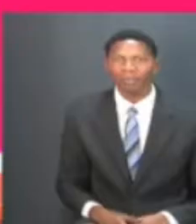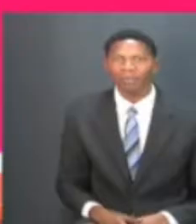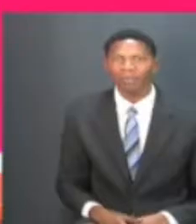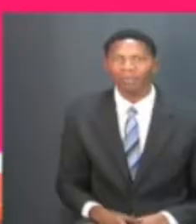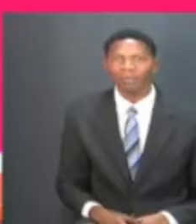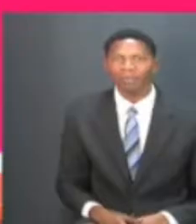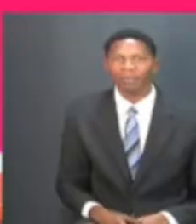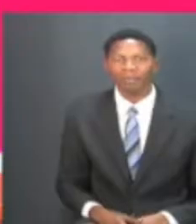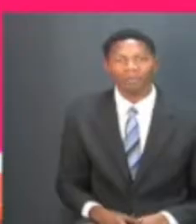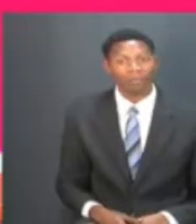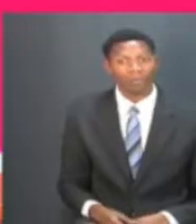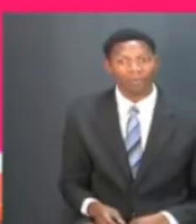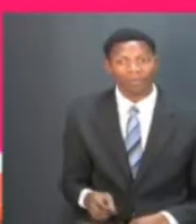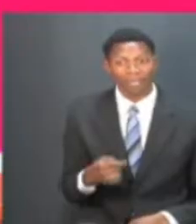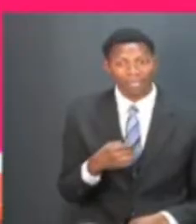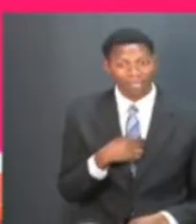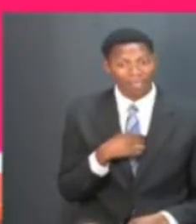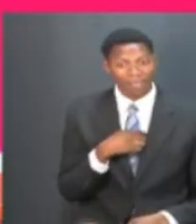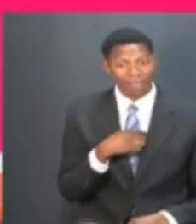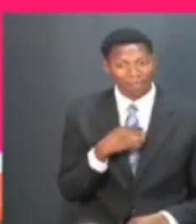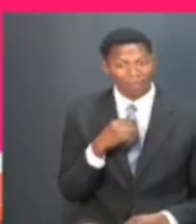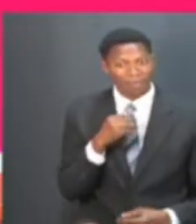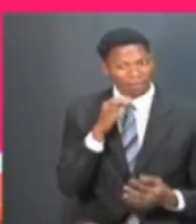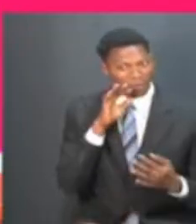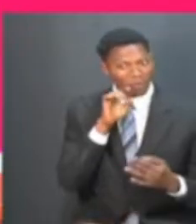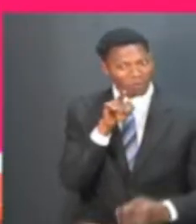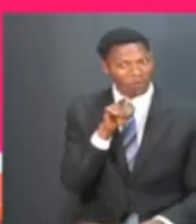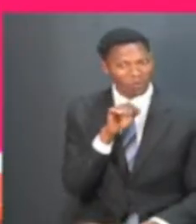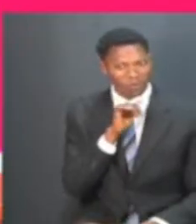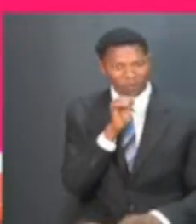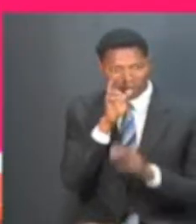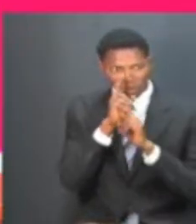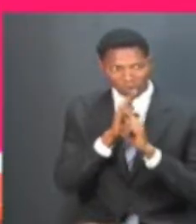I hope you are not Honorable Doyo.